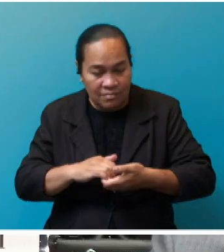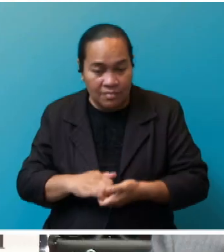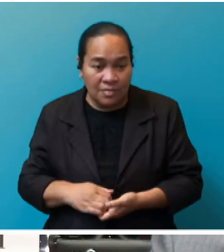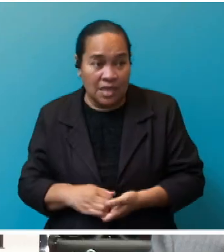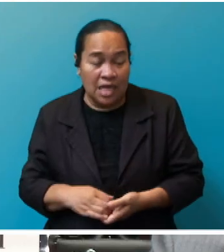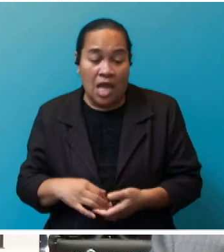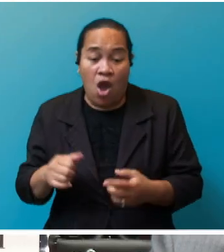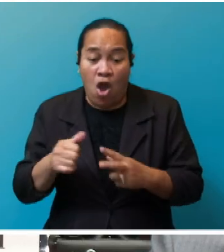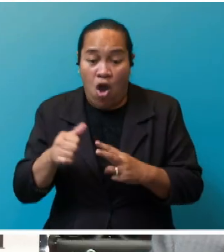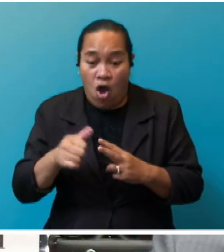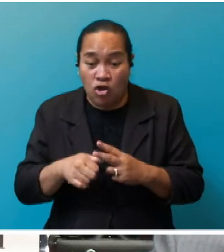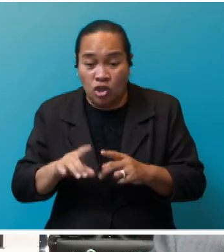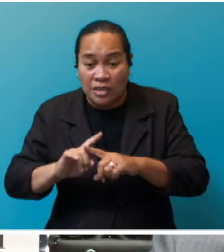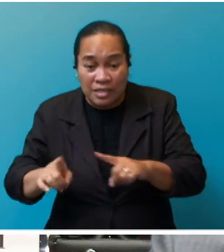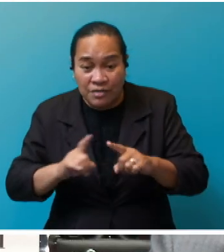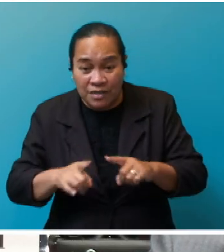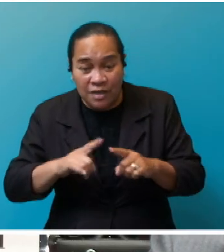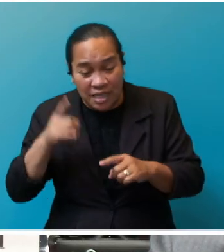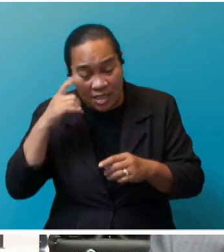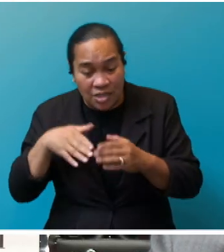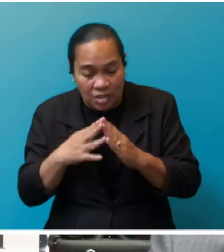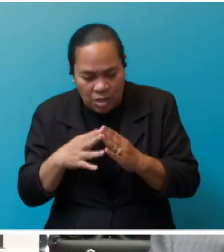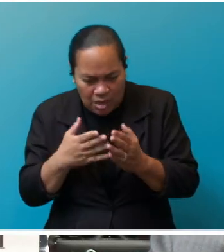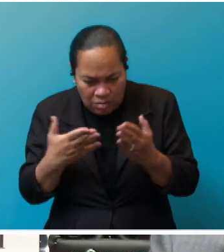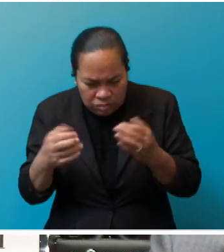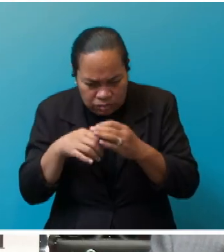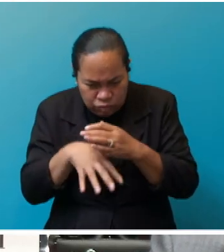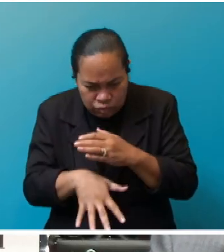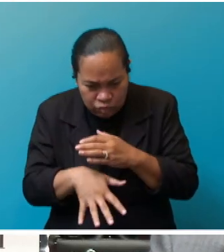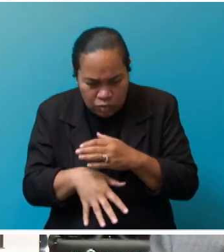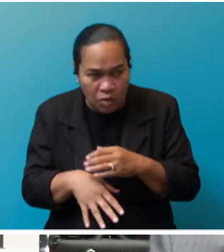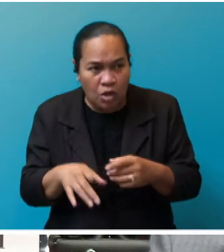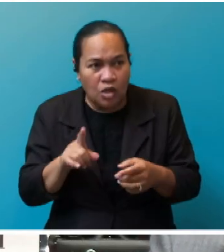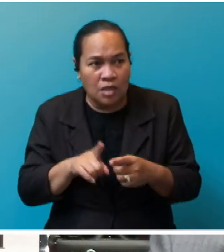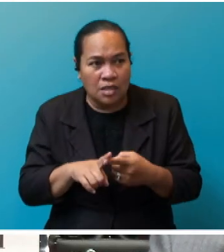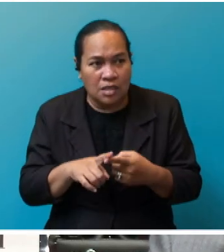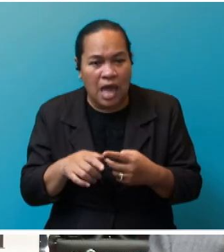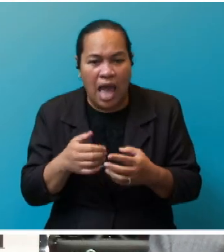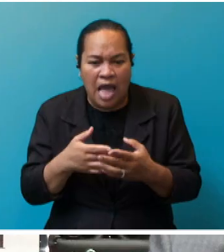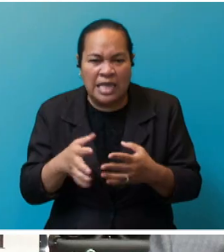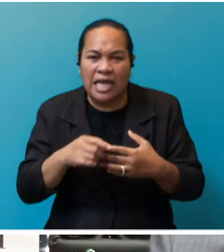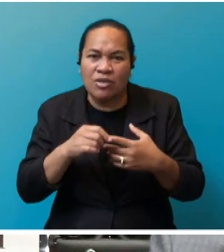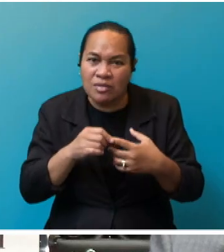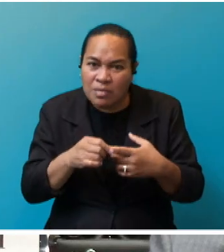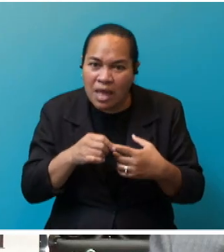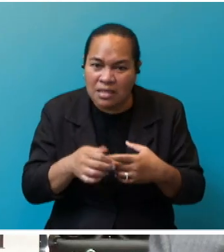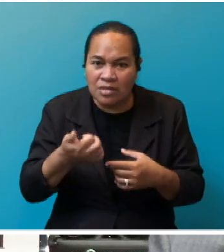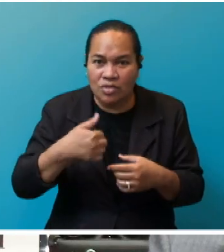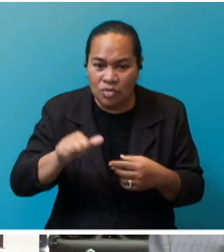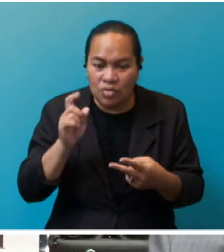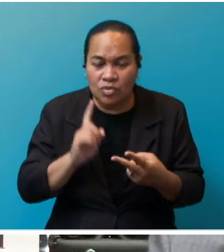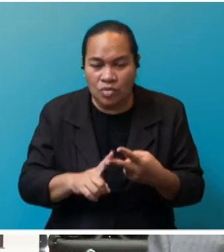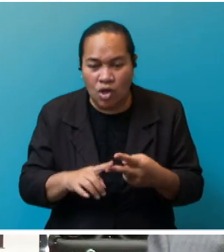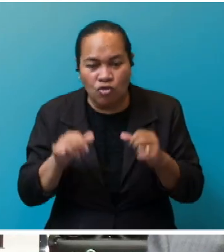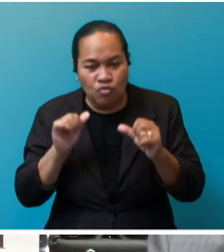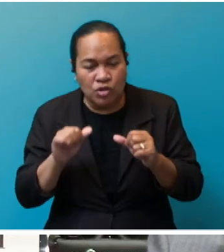were the initiatives addressing the environmental footprint of tourism, such as guidelines to phase out single-use plastics, protect marine ecosystems,